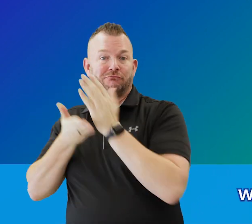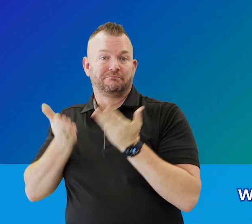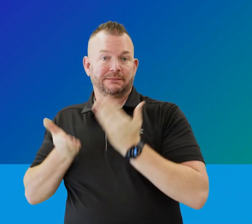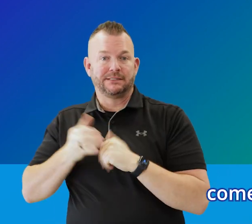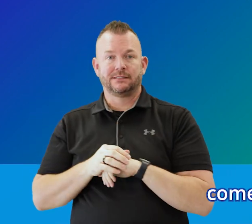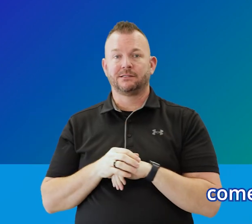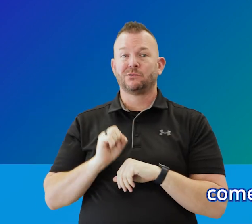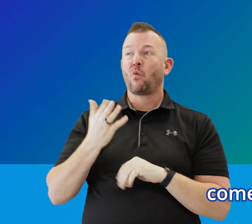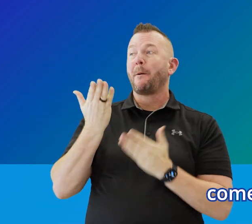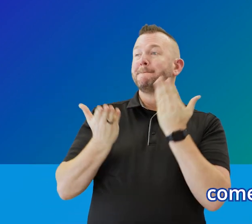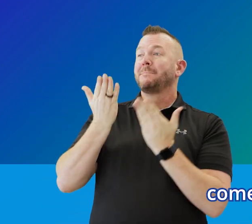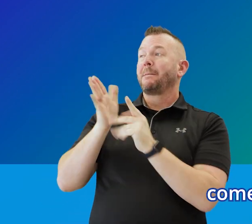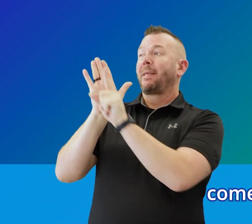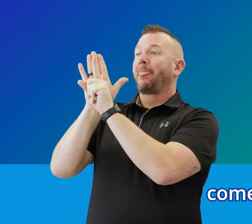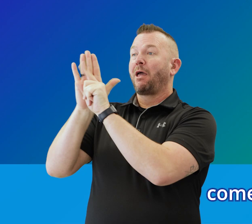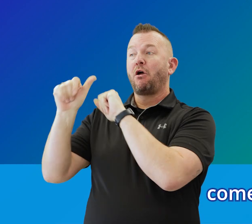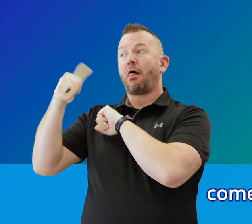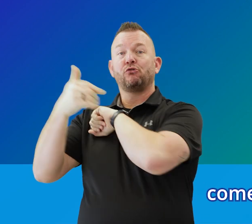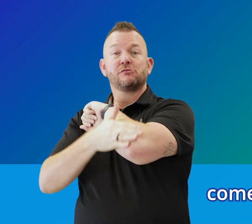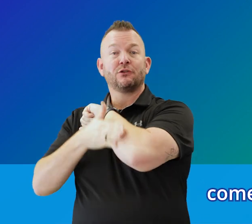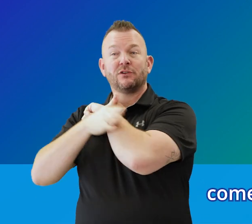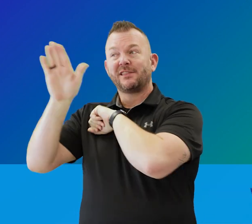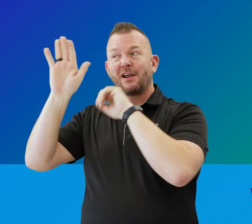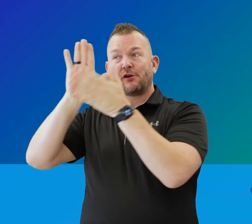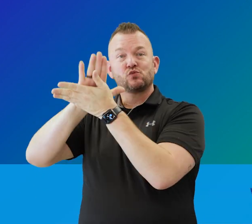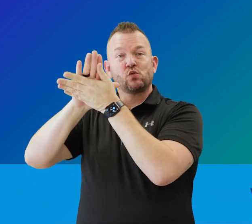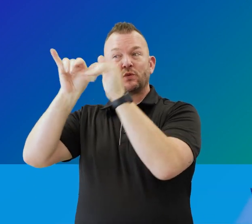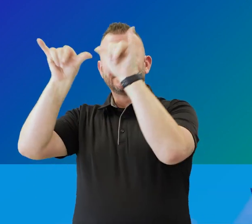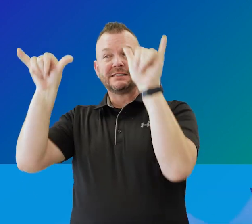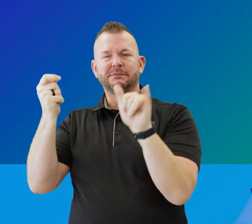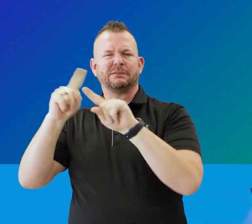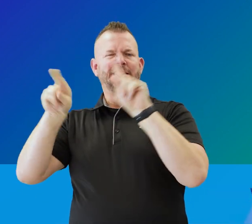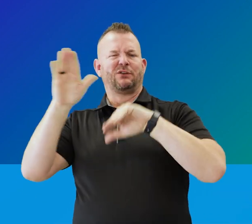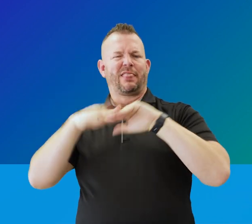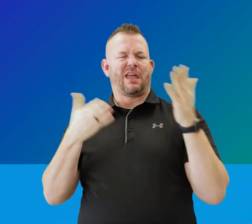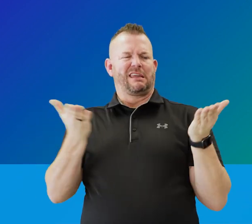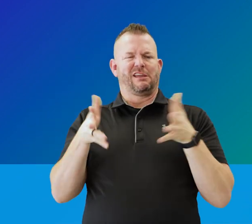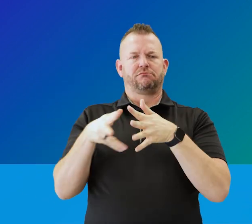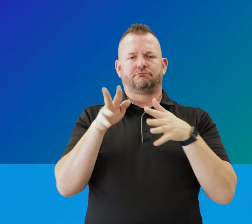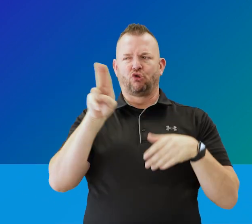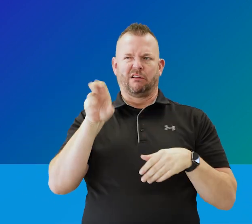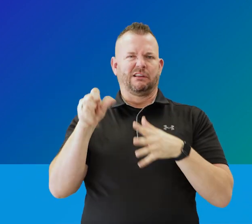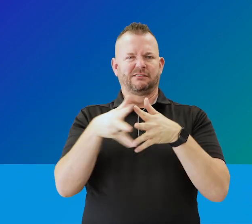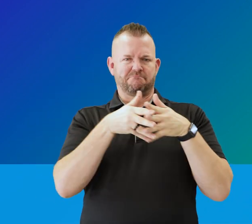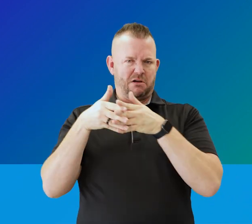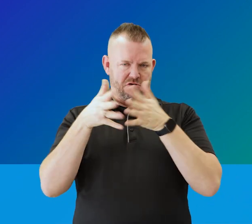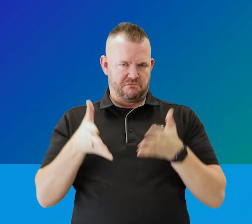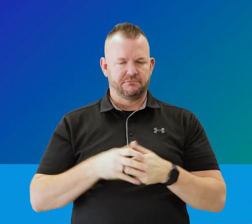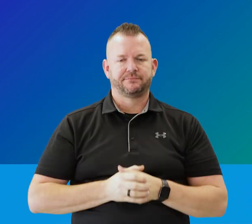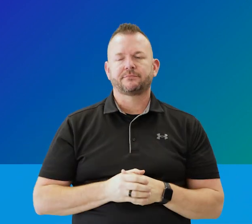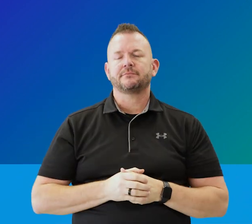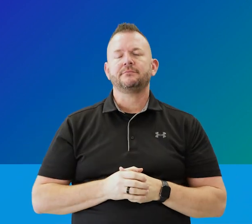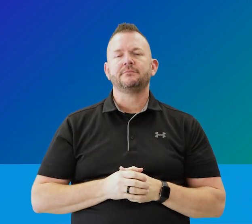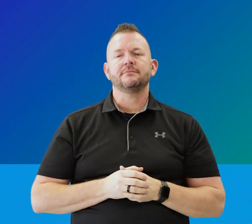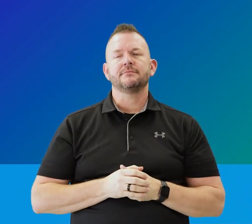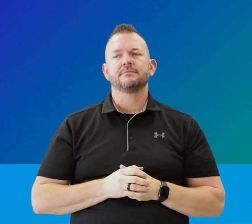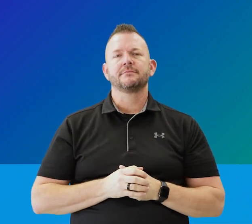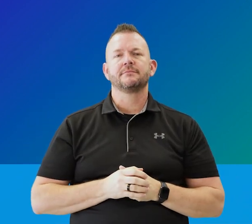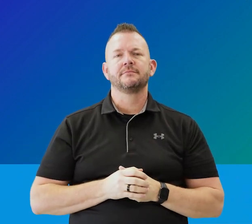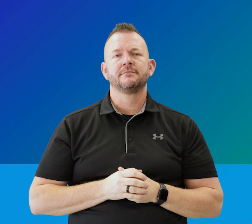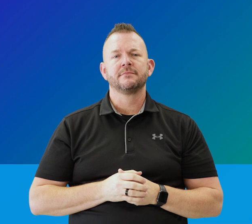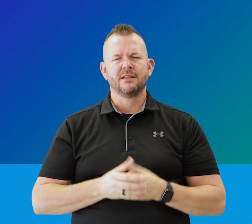or come from another culture or country where the education system is very different to what it is here in the United